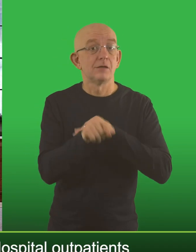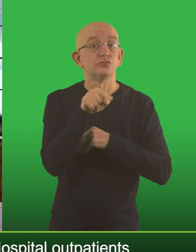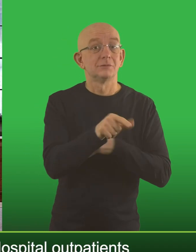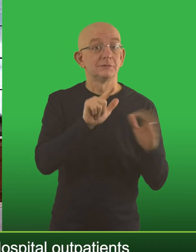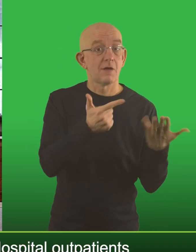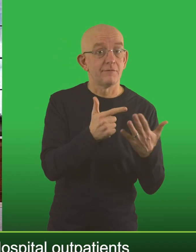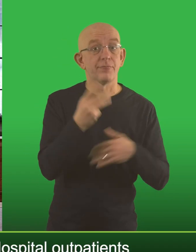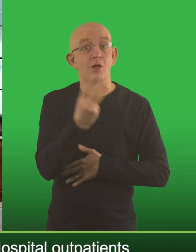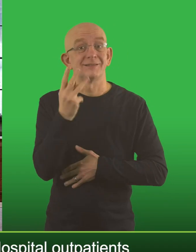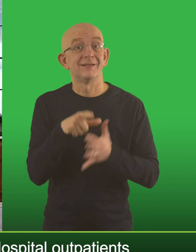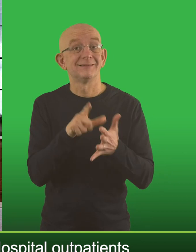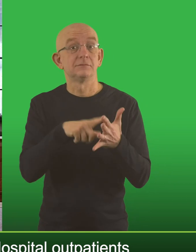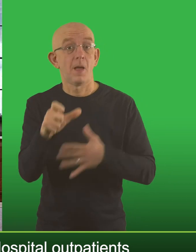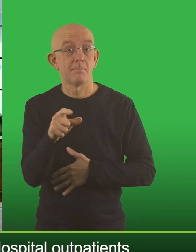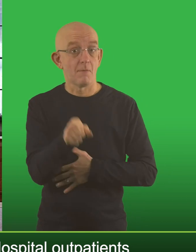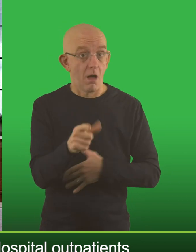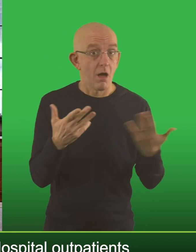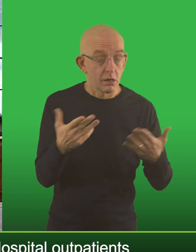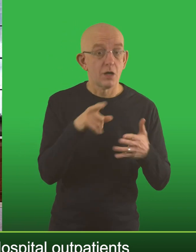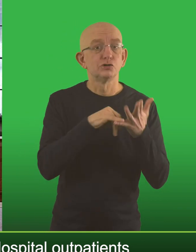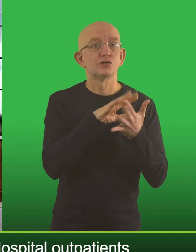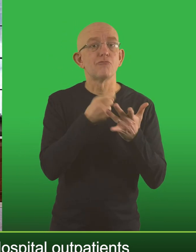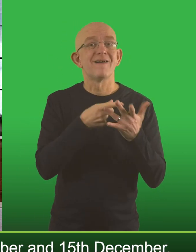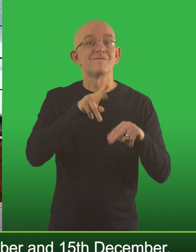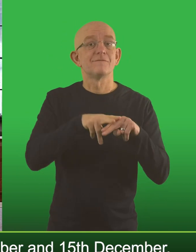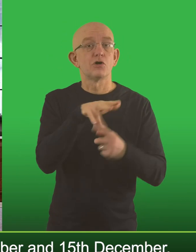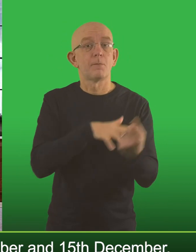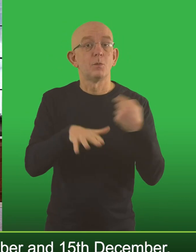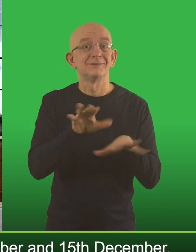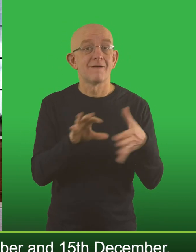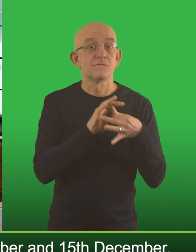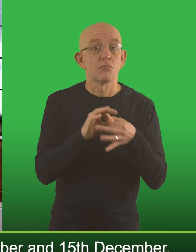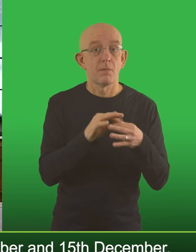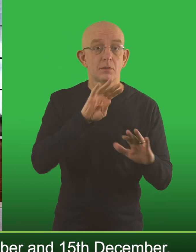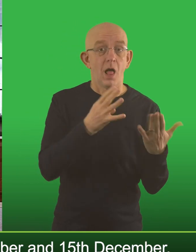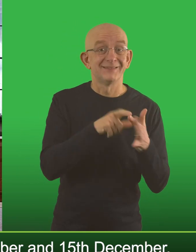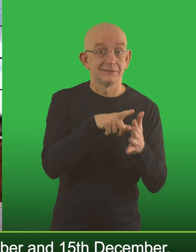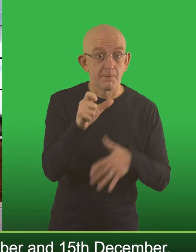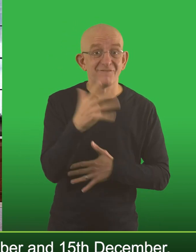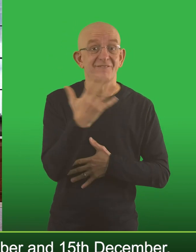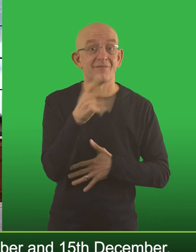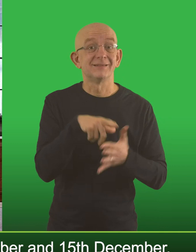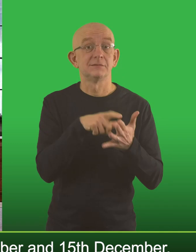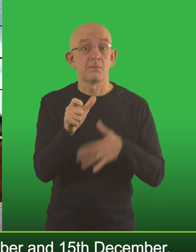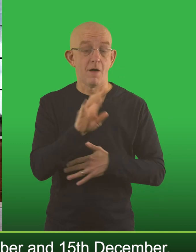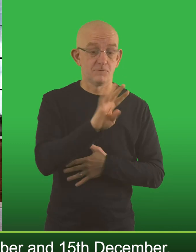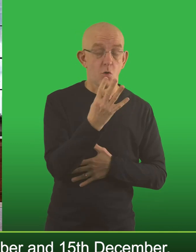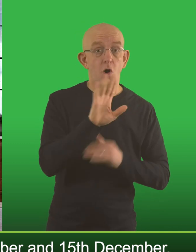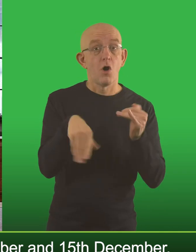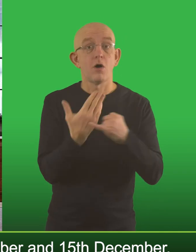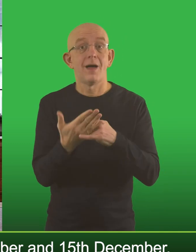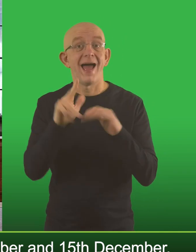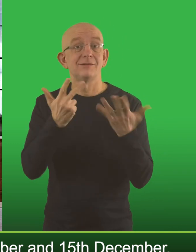Children's Hospital outpatients, 7th of December and 13th of December. The Sharrow Community Forum on the 9th of December and the 15th